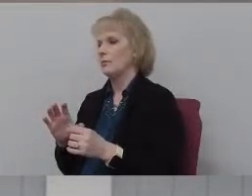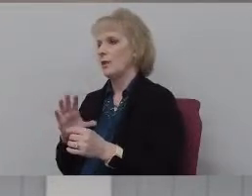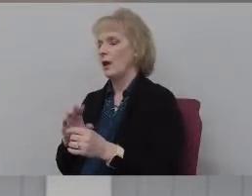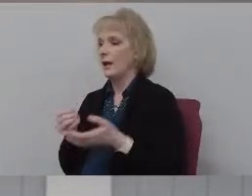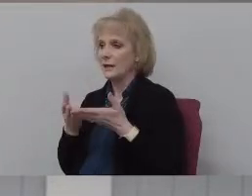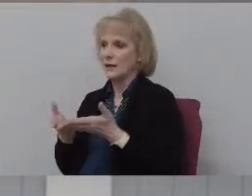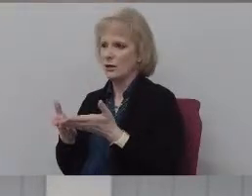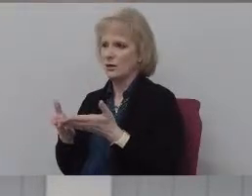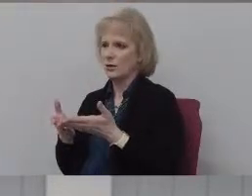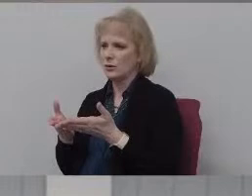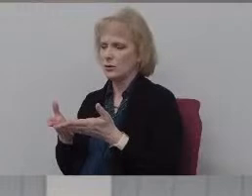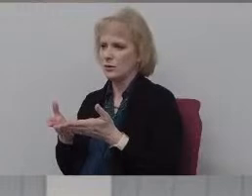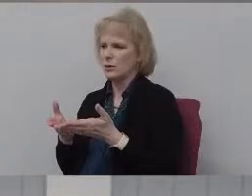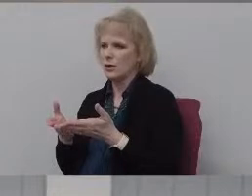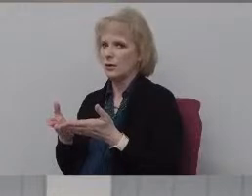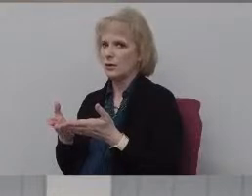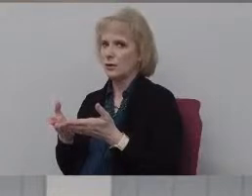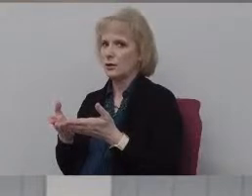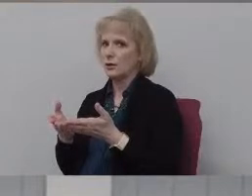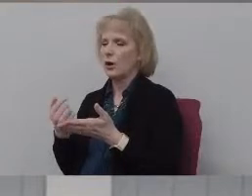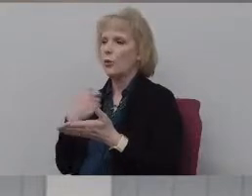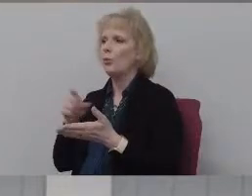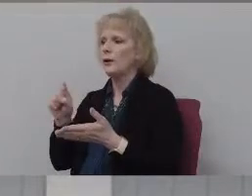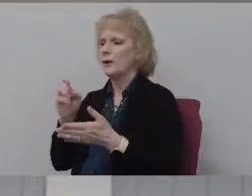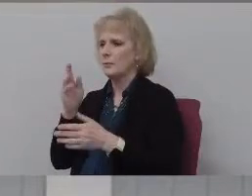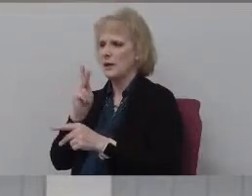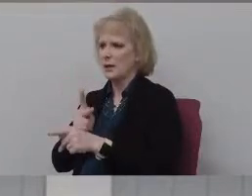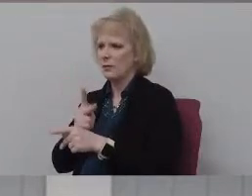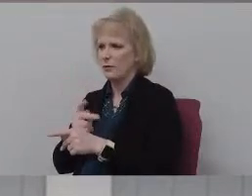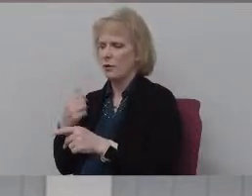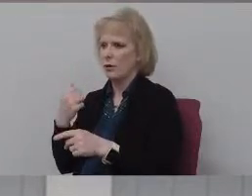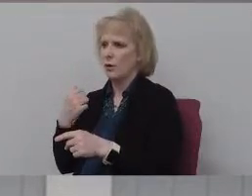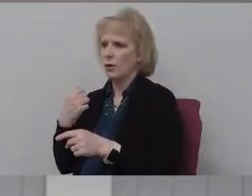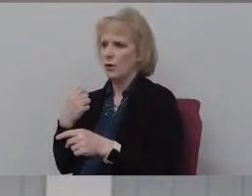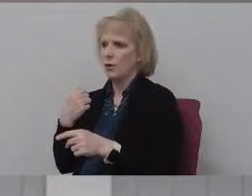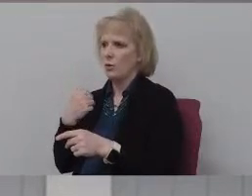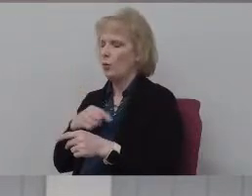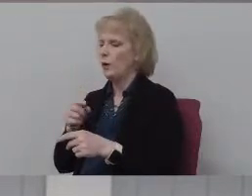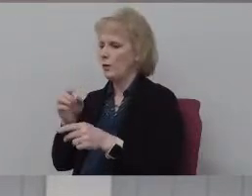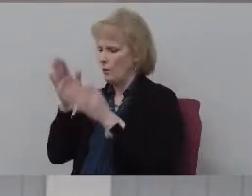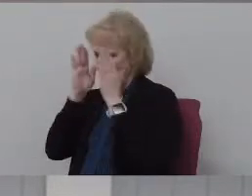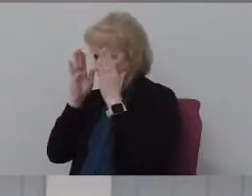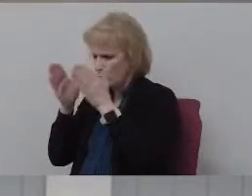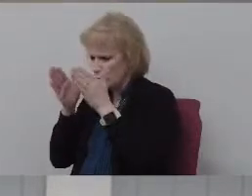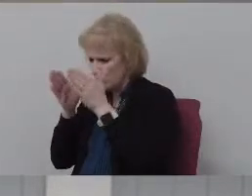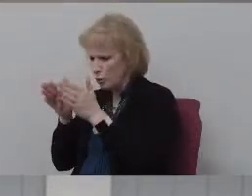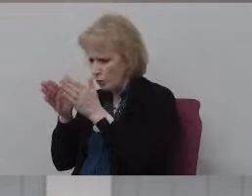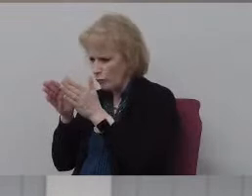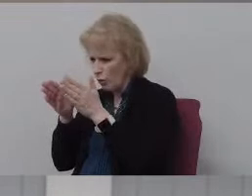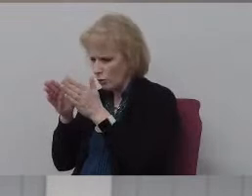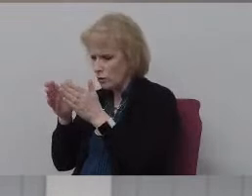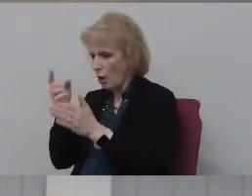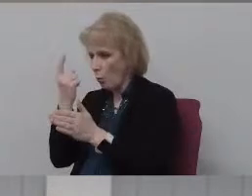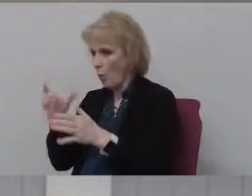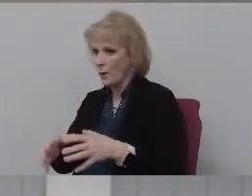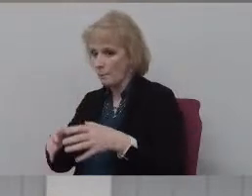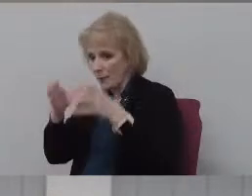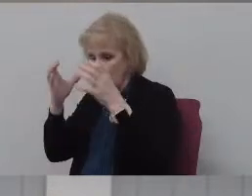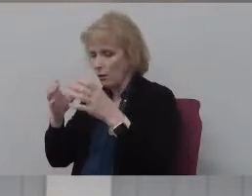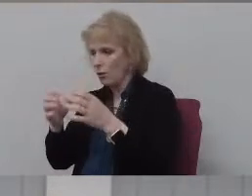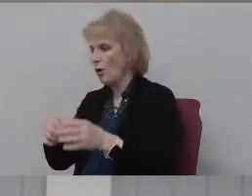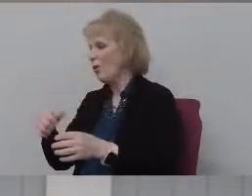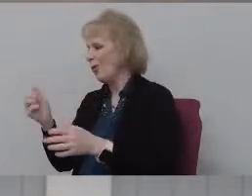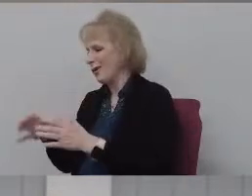And here's the thing, so we've got to be real careful that we don't get ourselves too focused on one pillar or